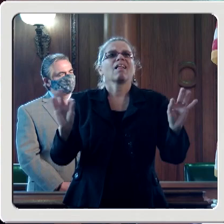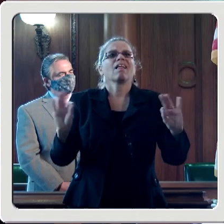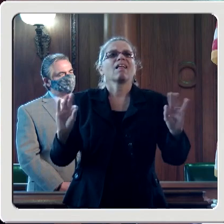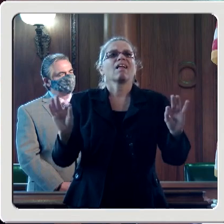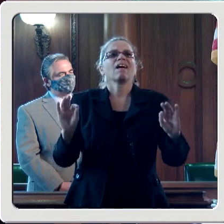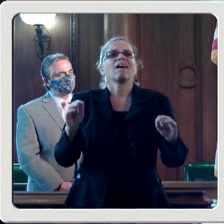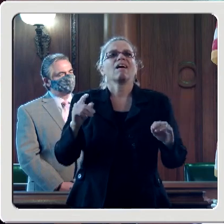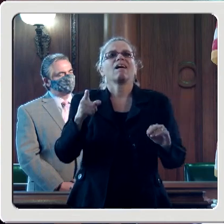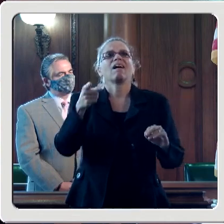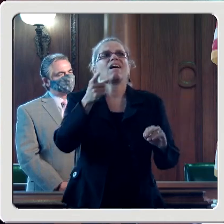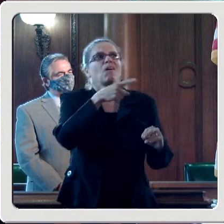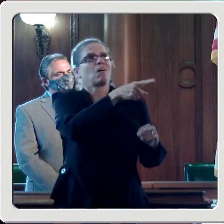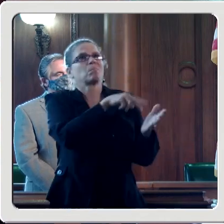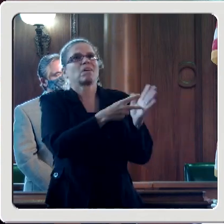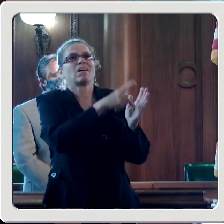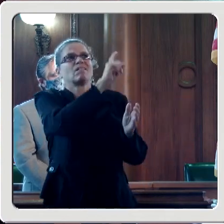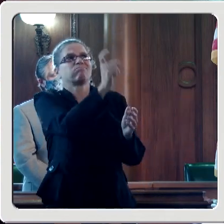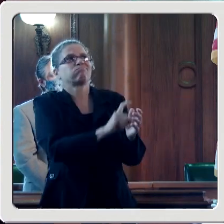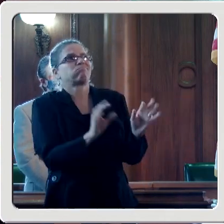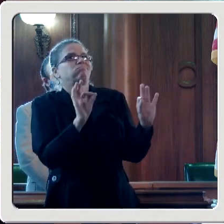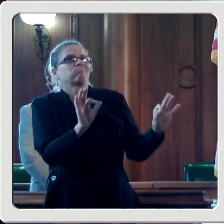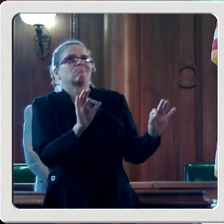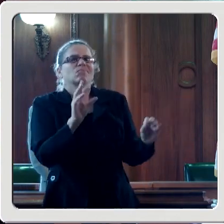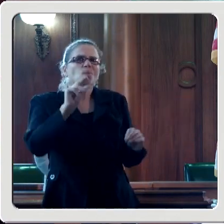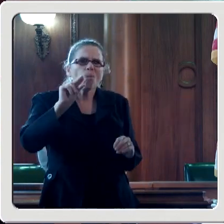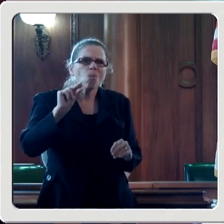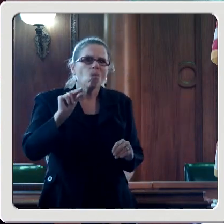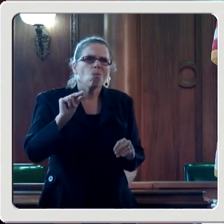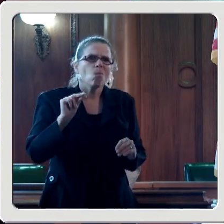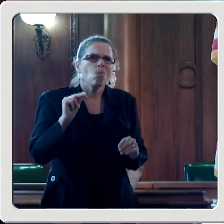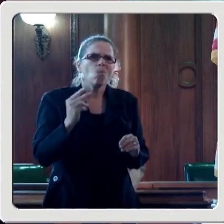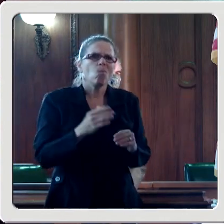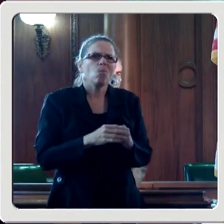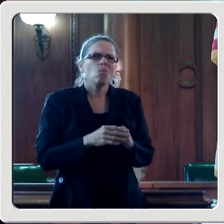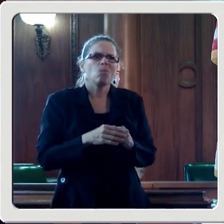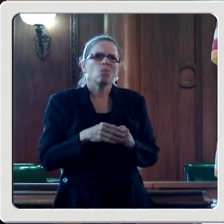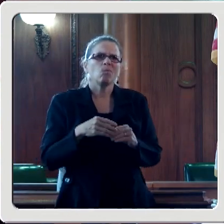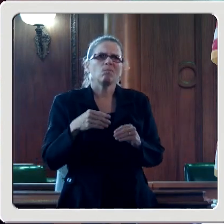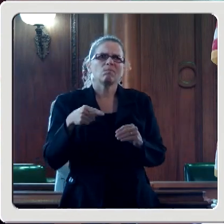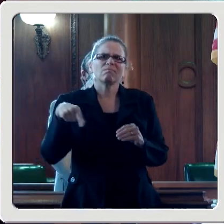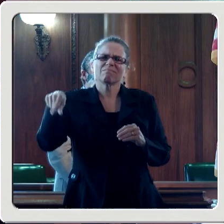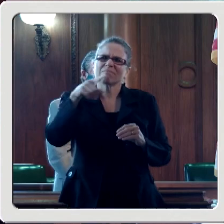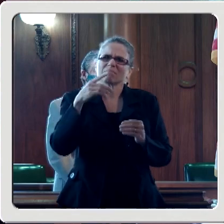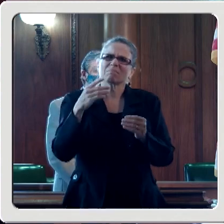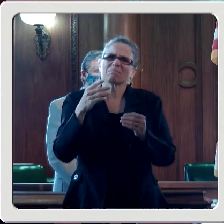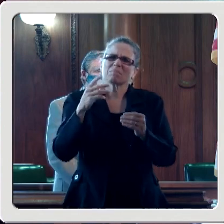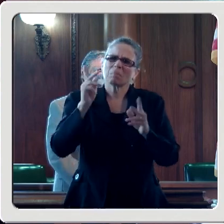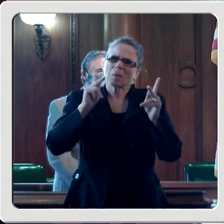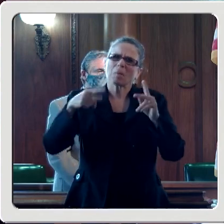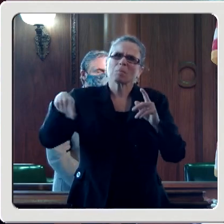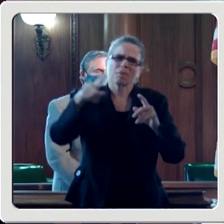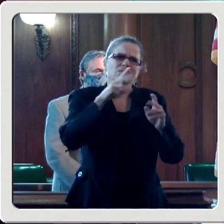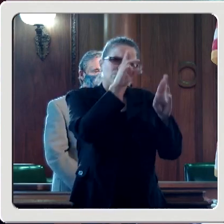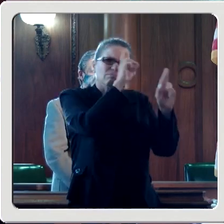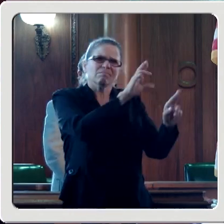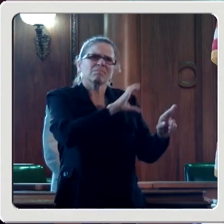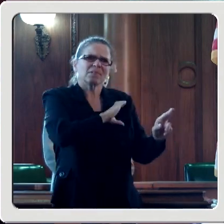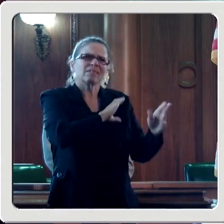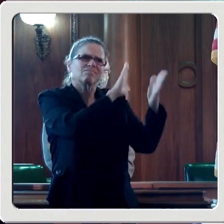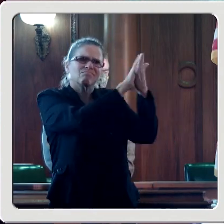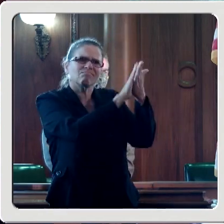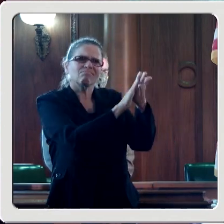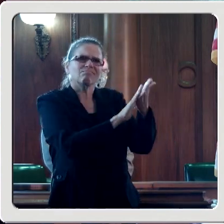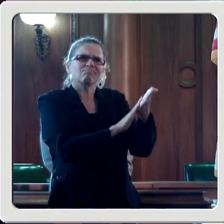far as how they feel about the Springfield Police Department, and I'm sure in that. So let's get it cleaned up. And thanks again, Pat, for doing